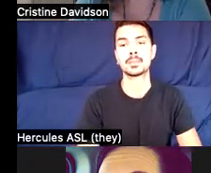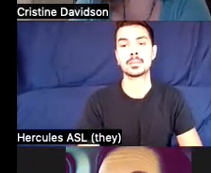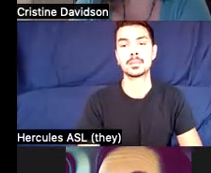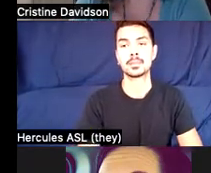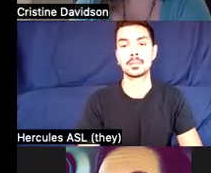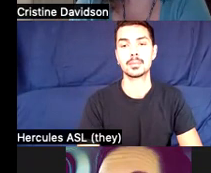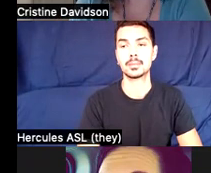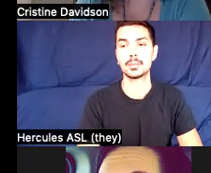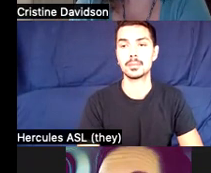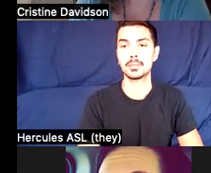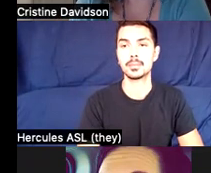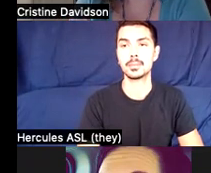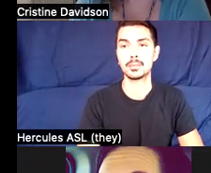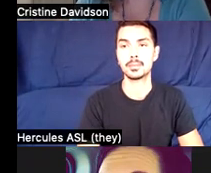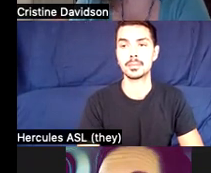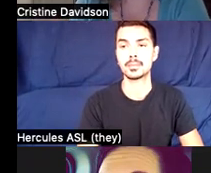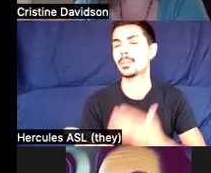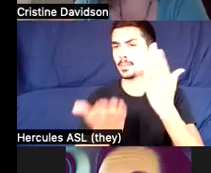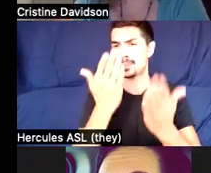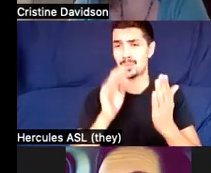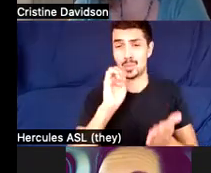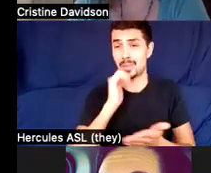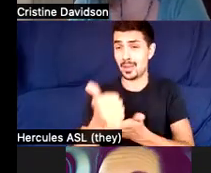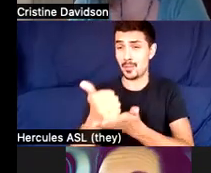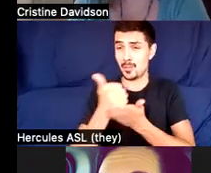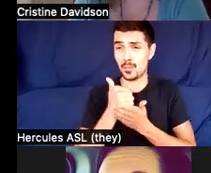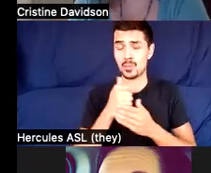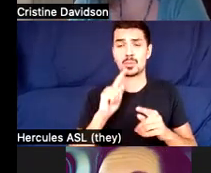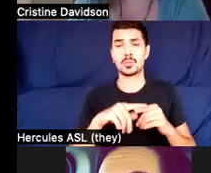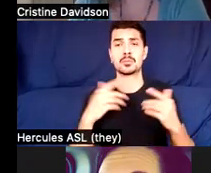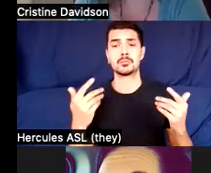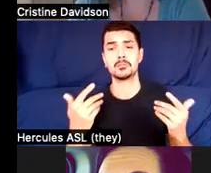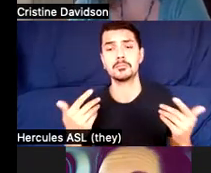Yeah, and maybe it could be helpful